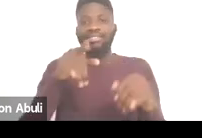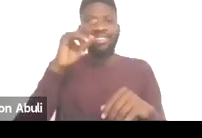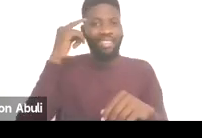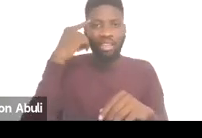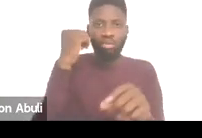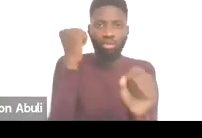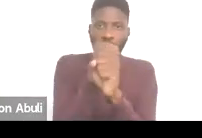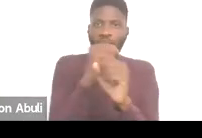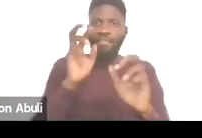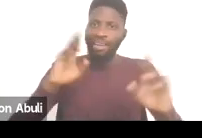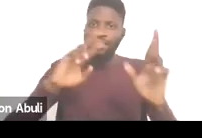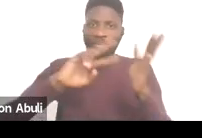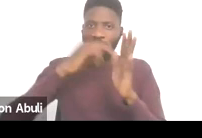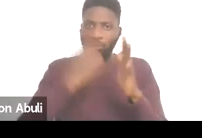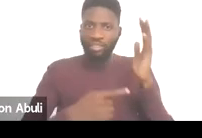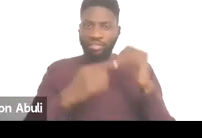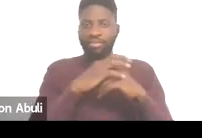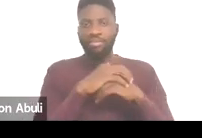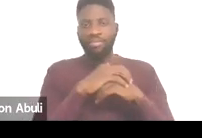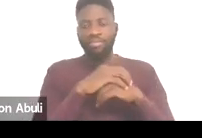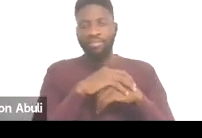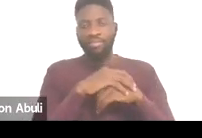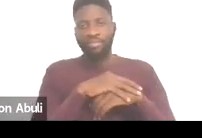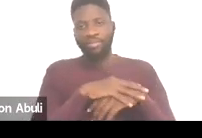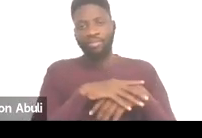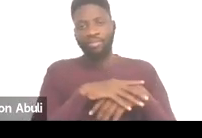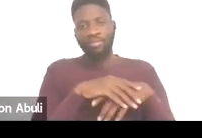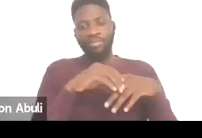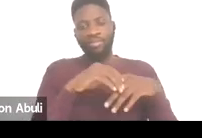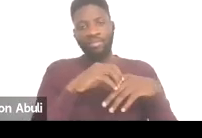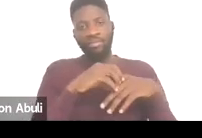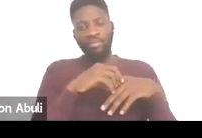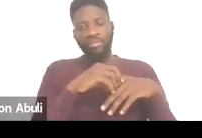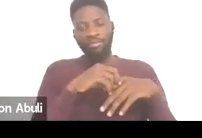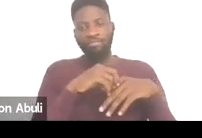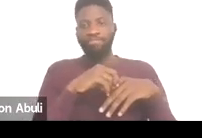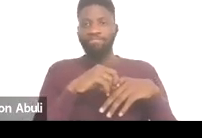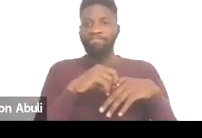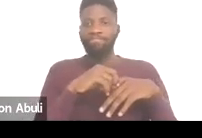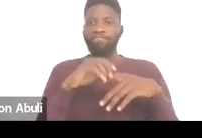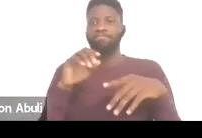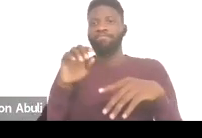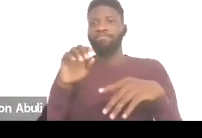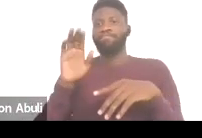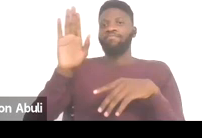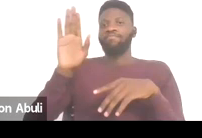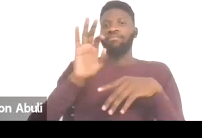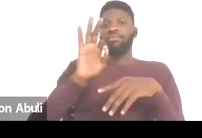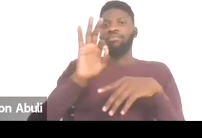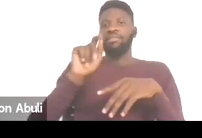ready means? I think being job ready